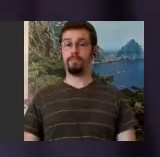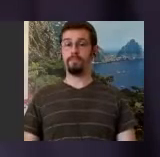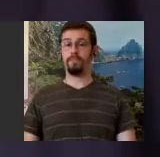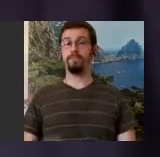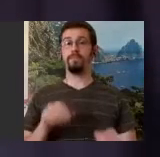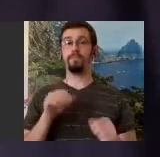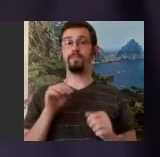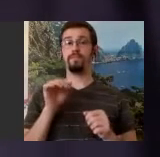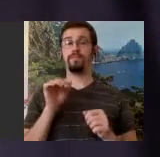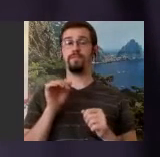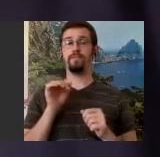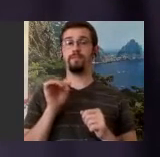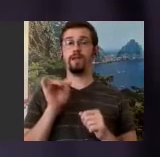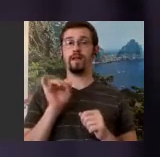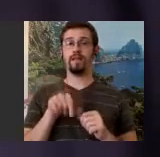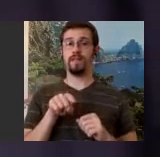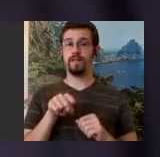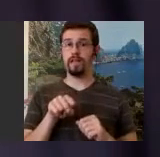Strauss's Salome.